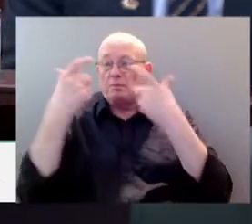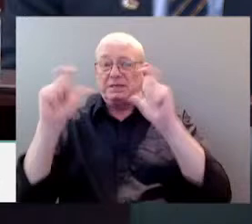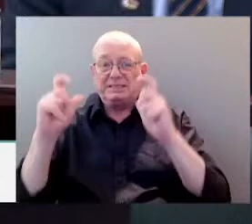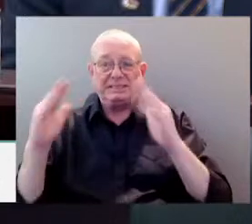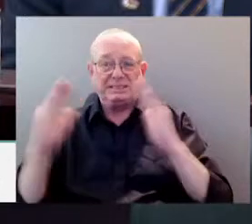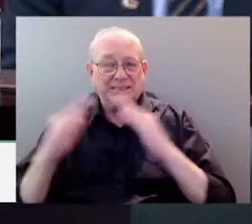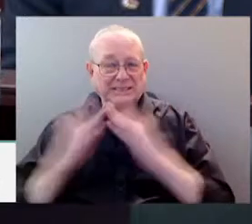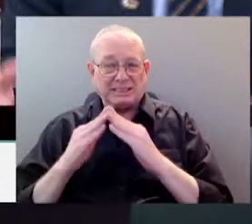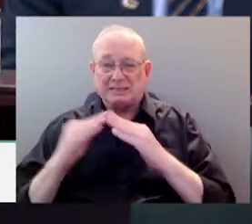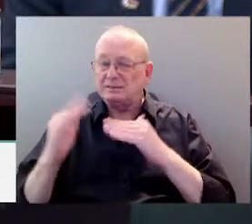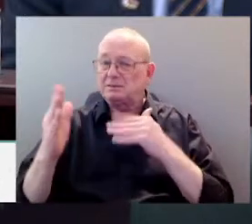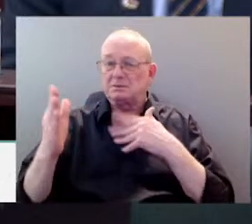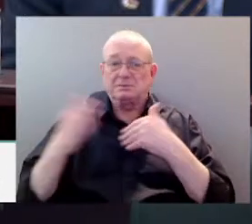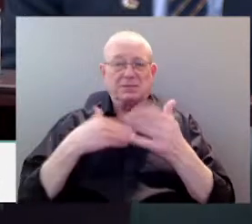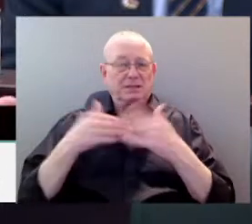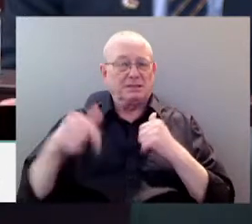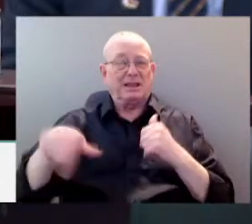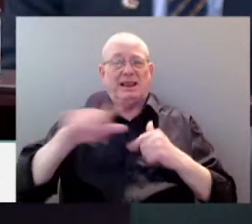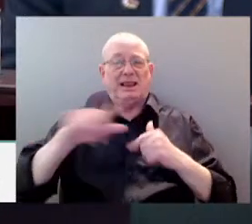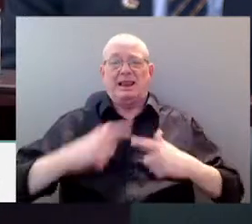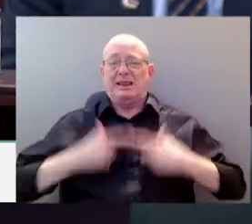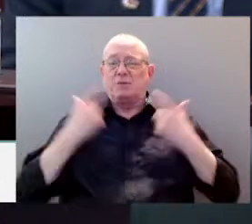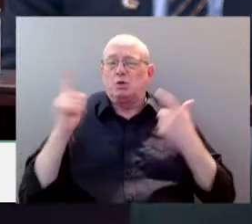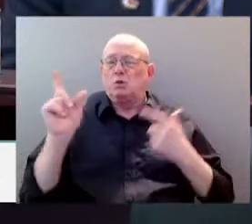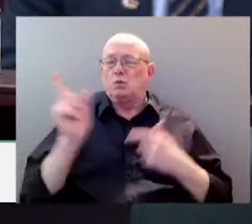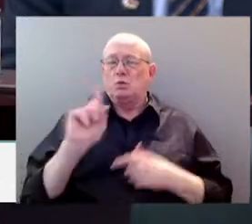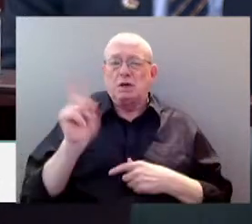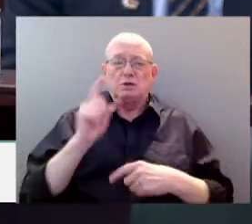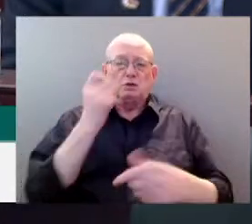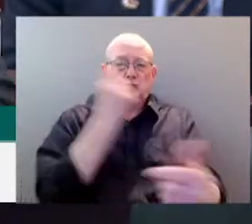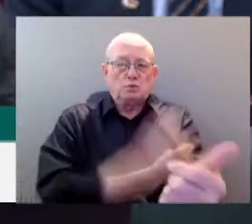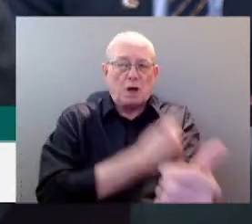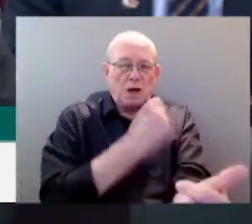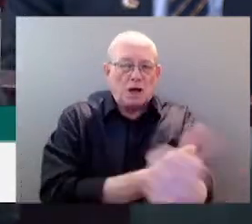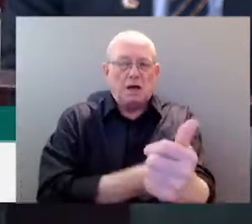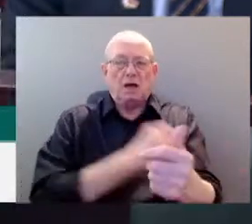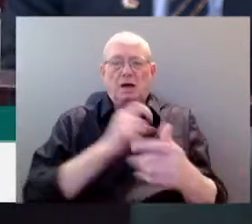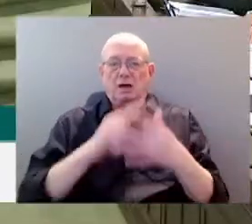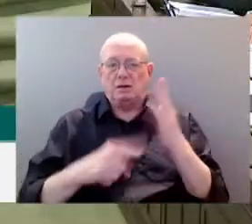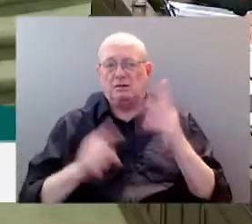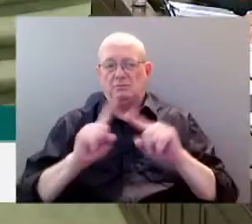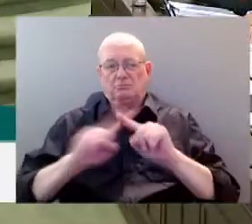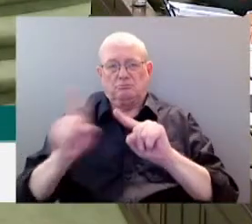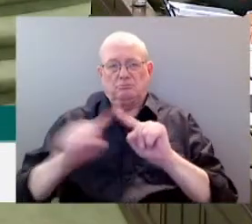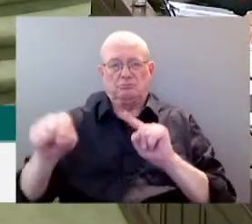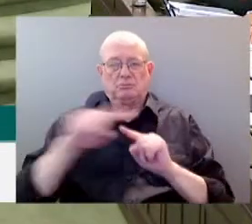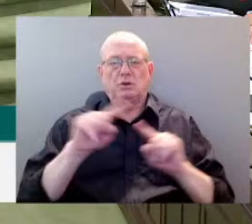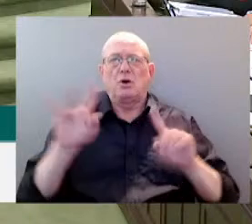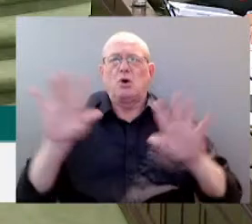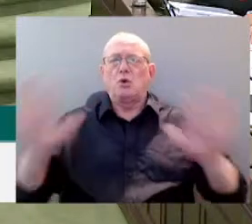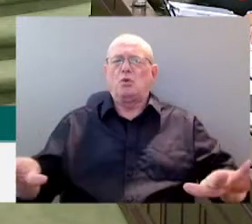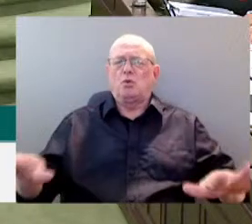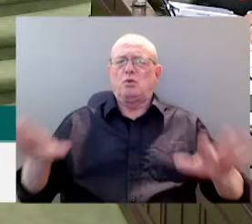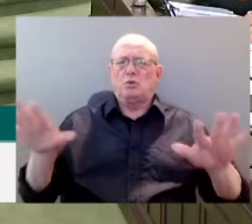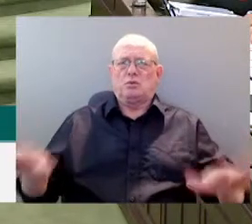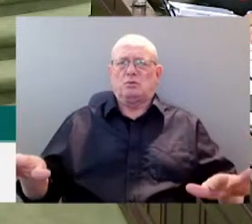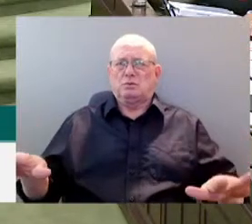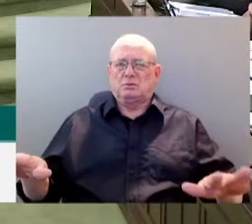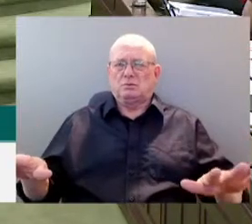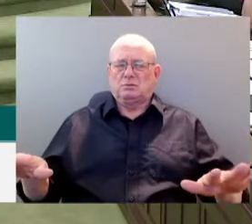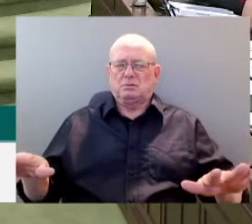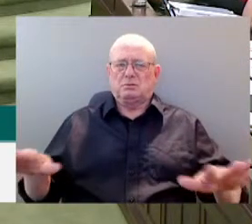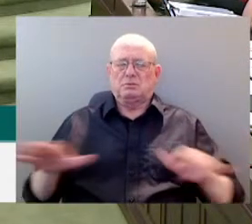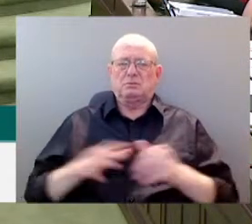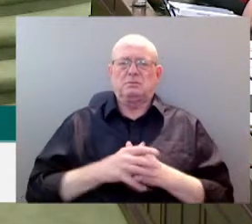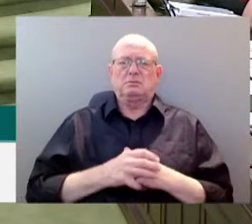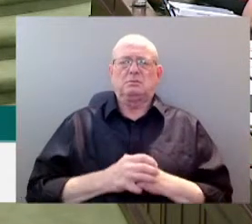encampments they have cerebral hypoxia multiple times a week from overdoses order order order The Honorable the minister of mental health